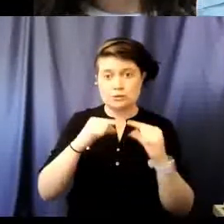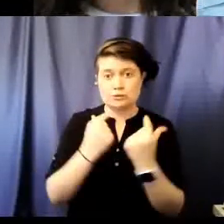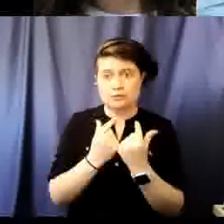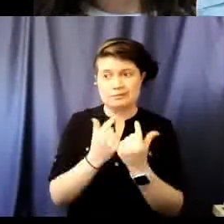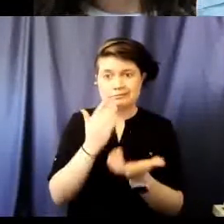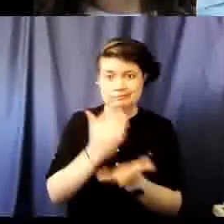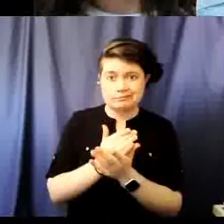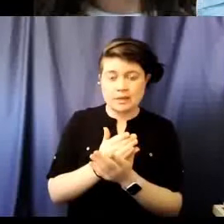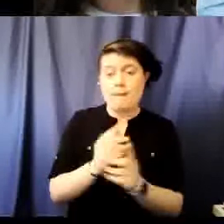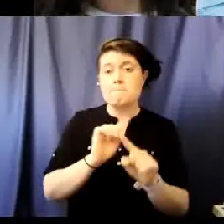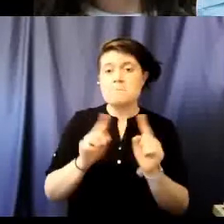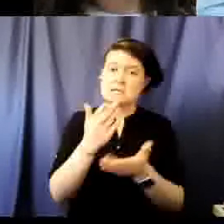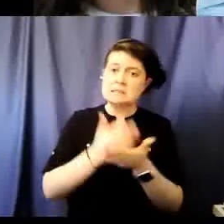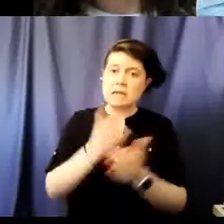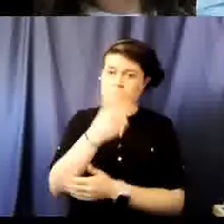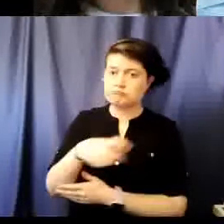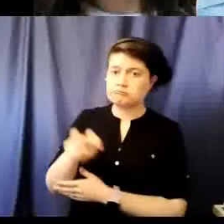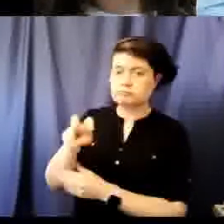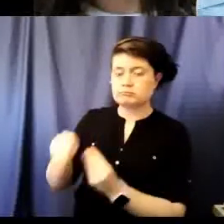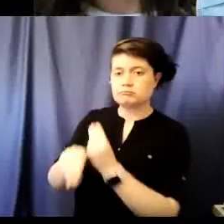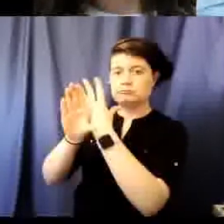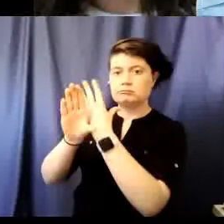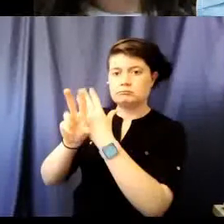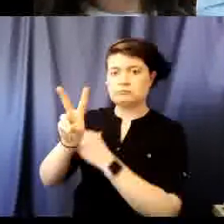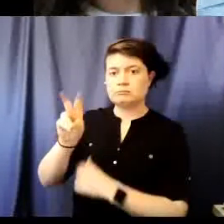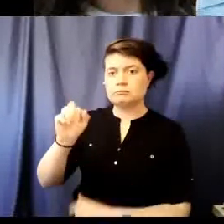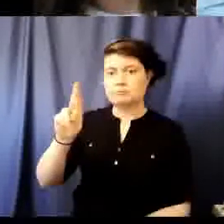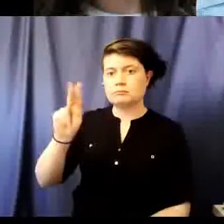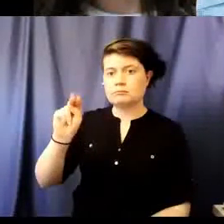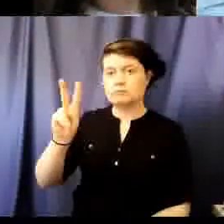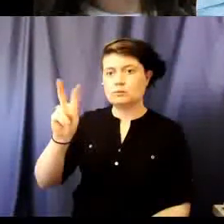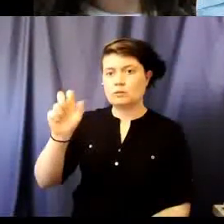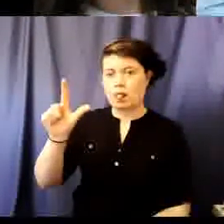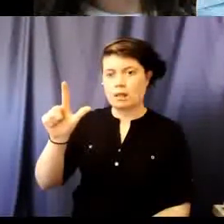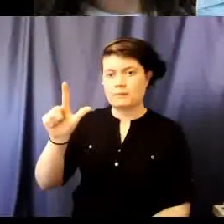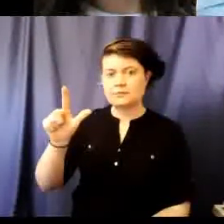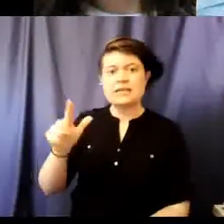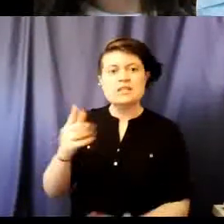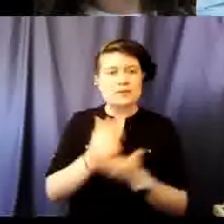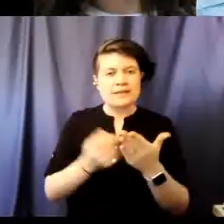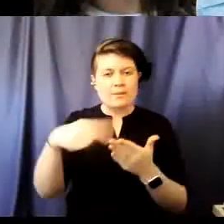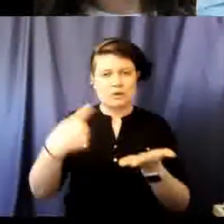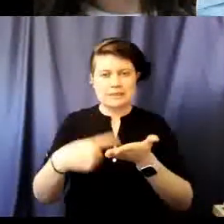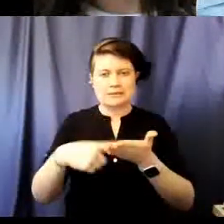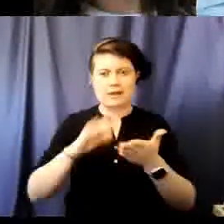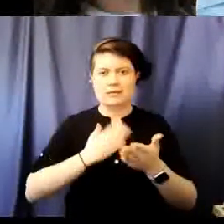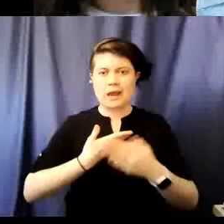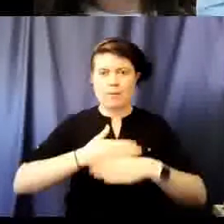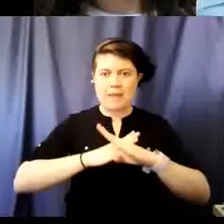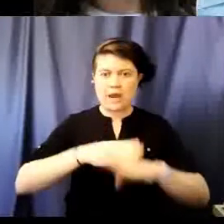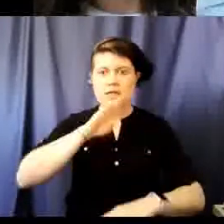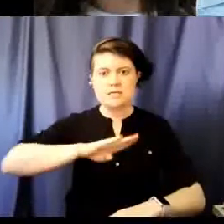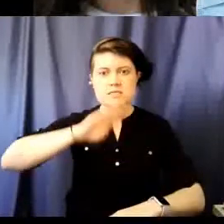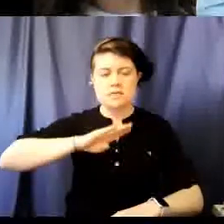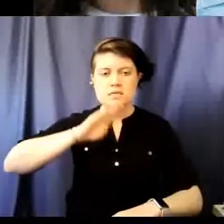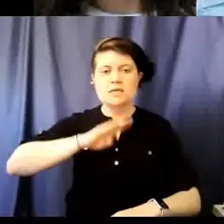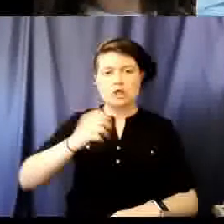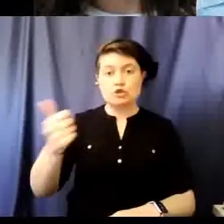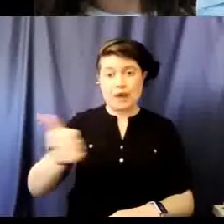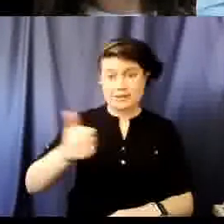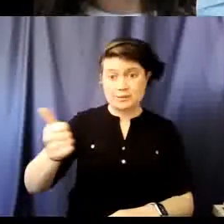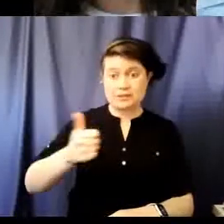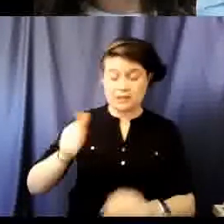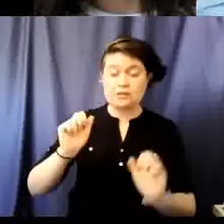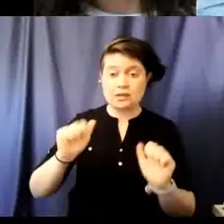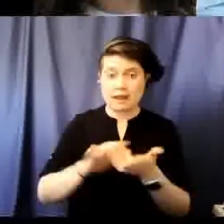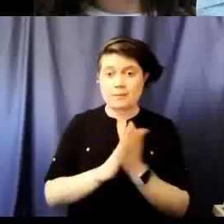to virtual platforms. As some of you named when we were talking about some of the barriers, transportation can be a major barrier